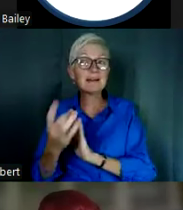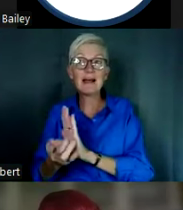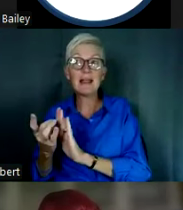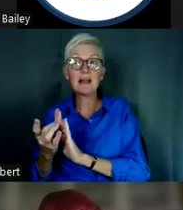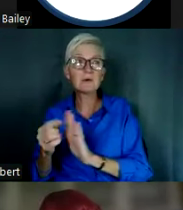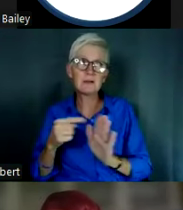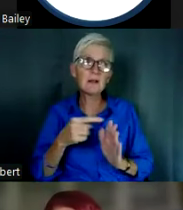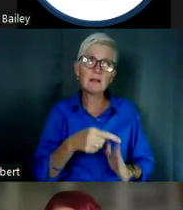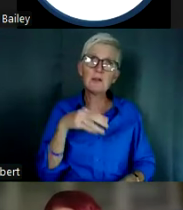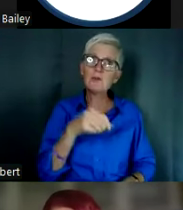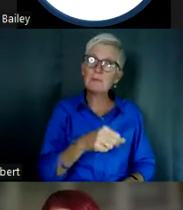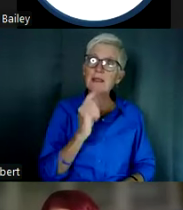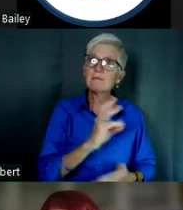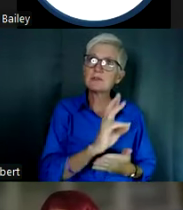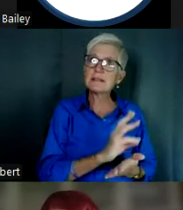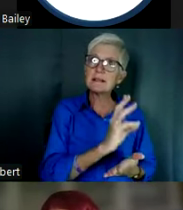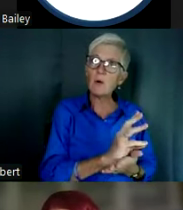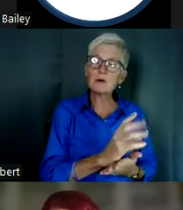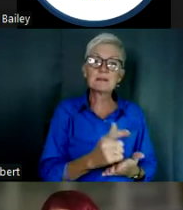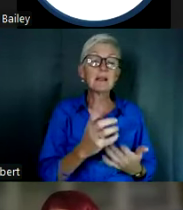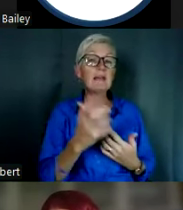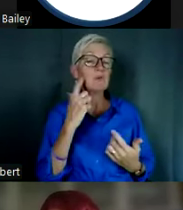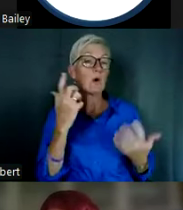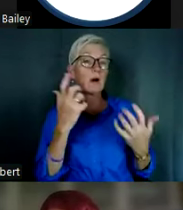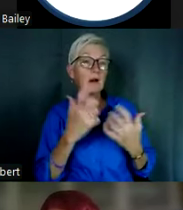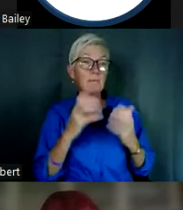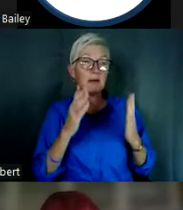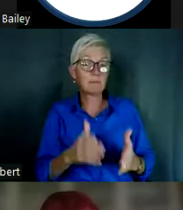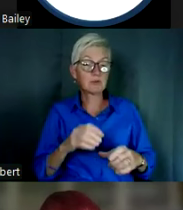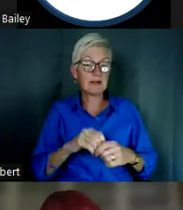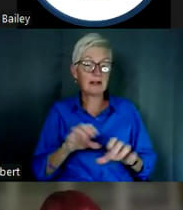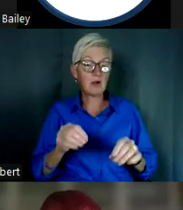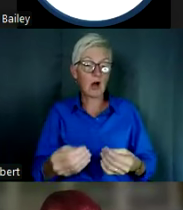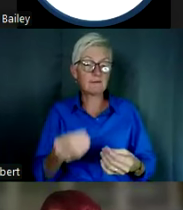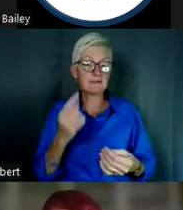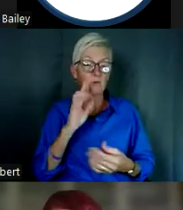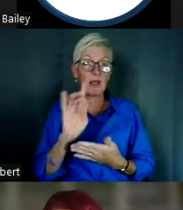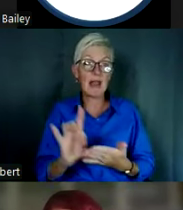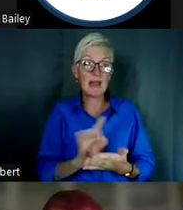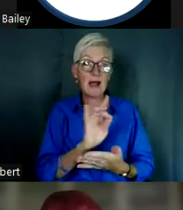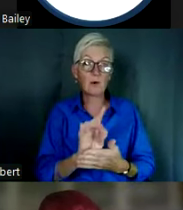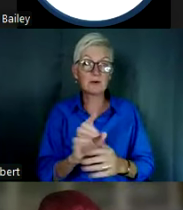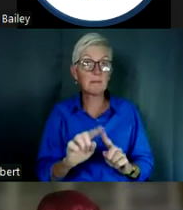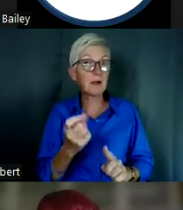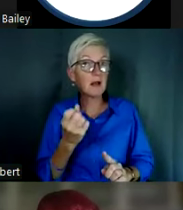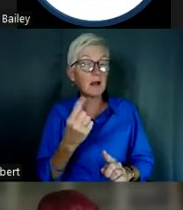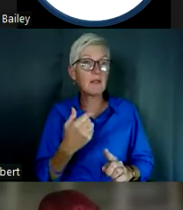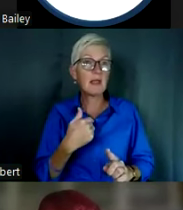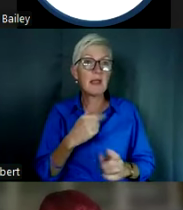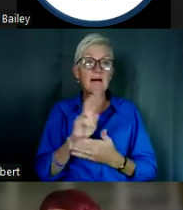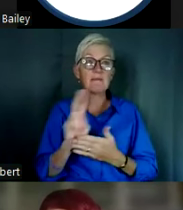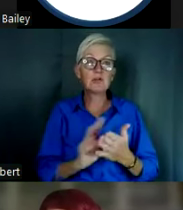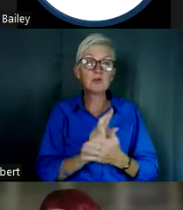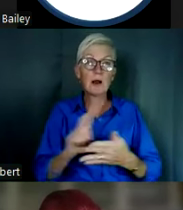for 6 hours. If you are accommodating somebody who's going to be in the office place for 8 hours, but they have got 2 hours